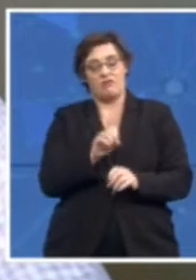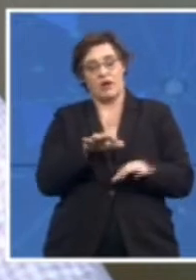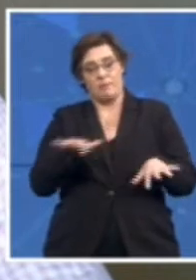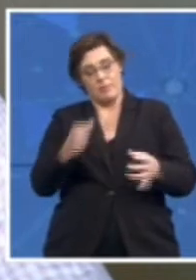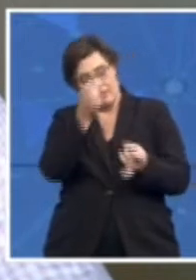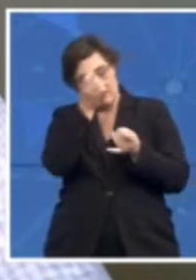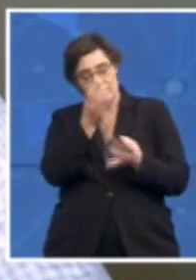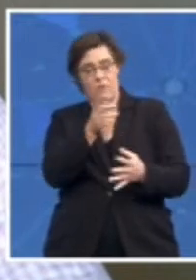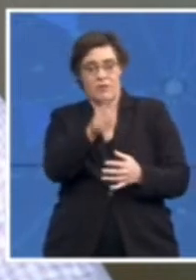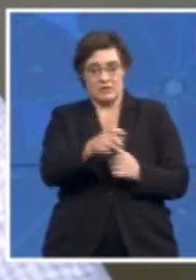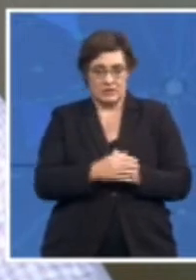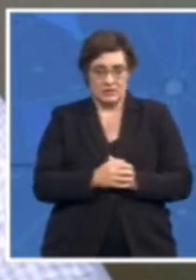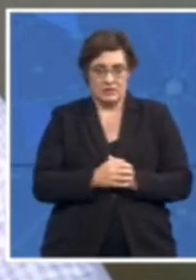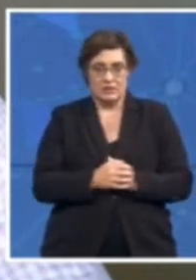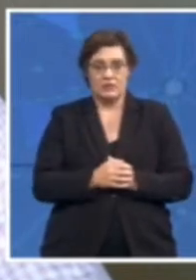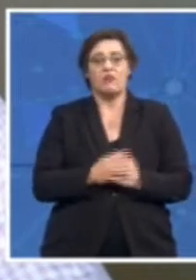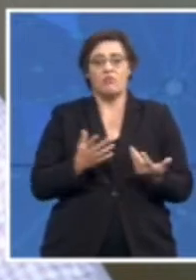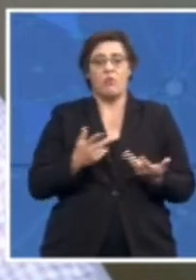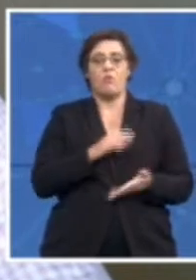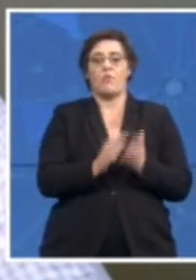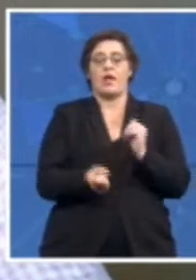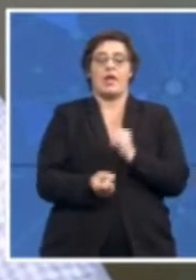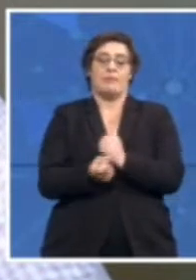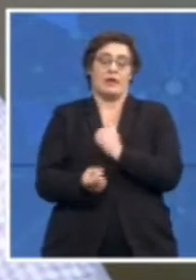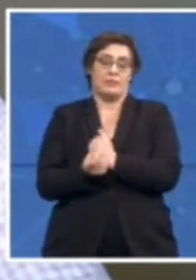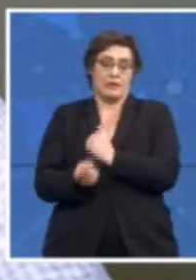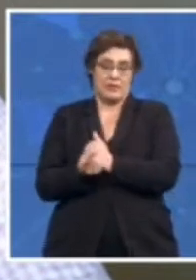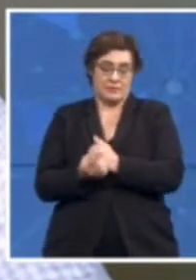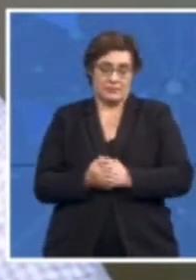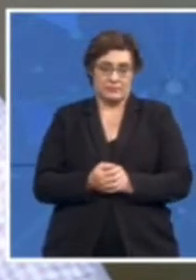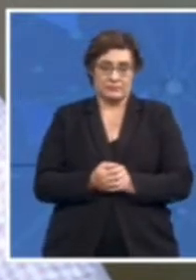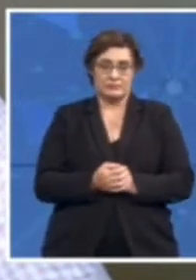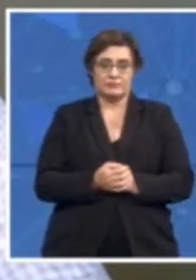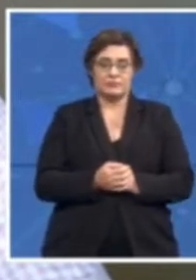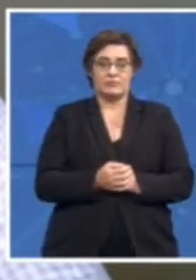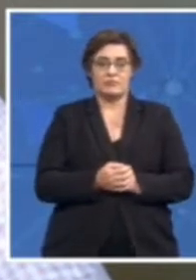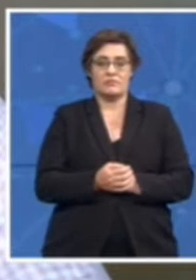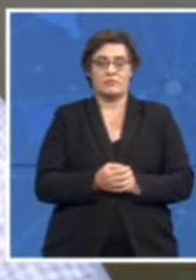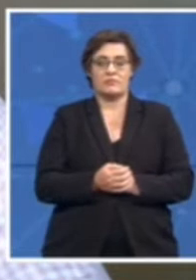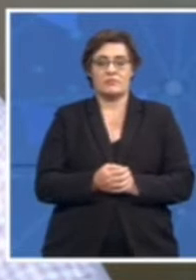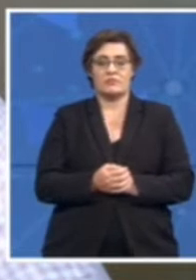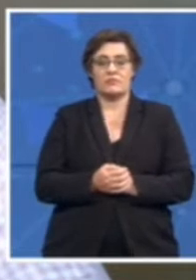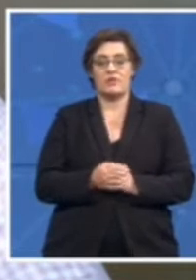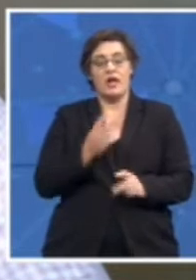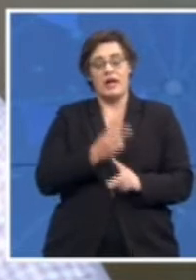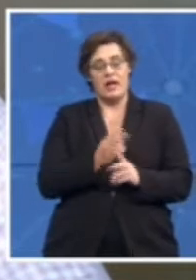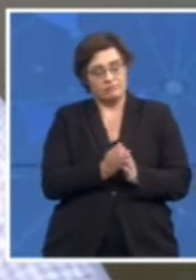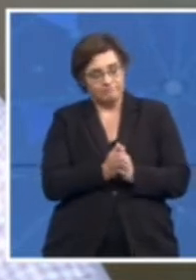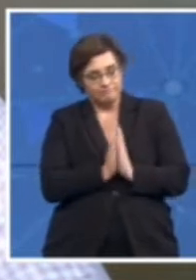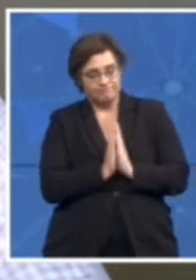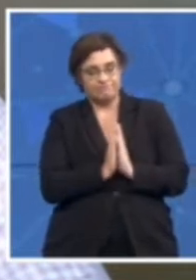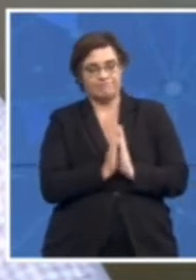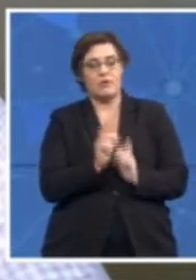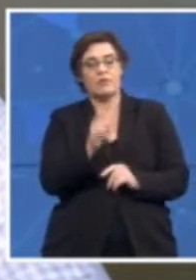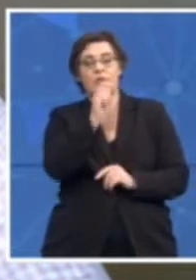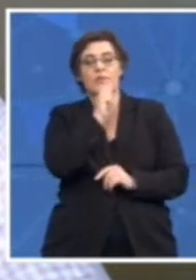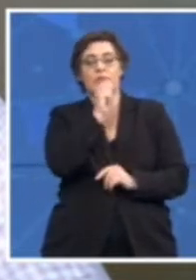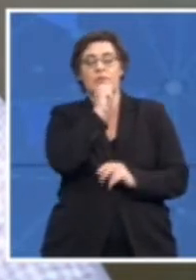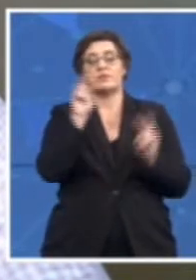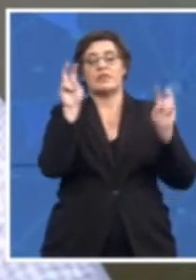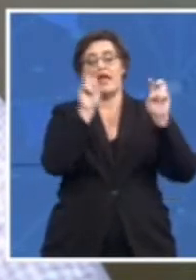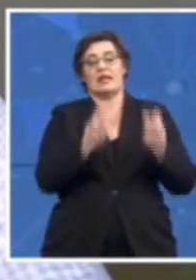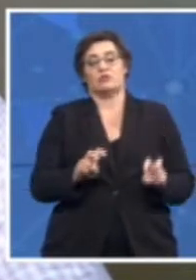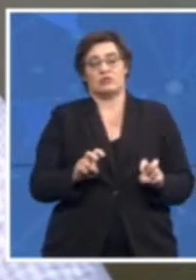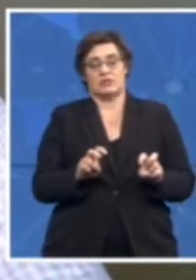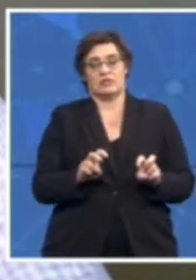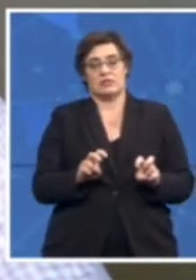on. Again, we wish to appeal to you to use electricity sparingly. It really does make a